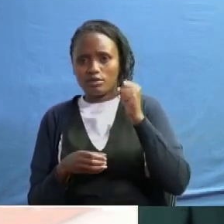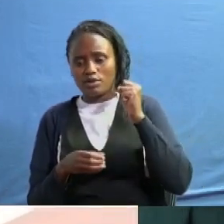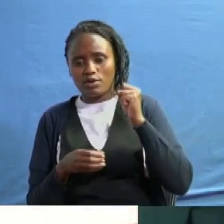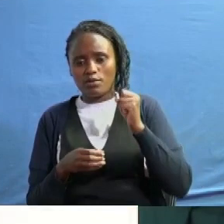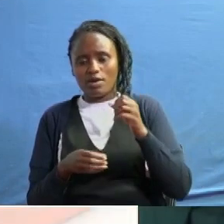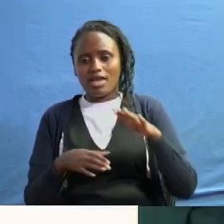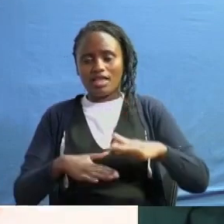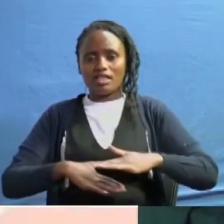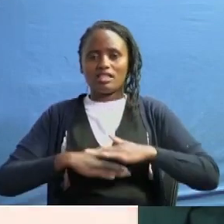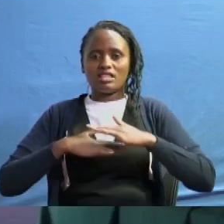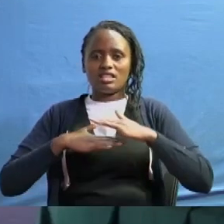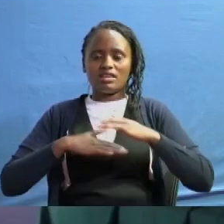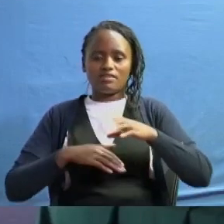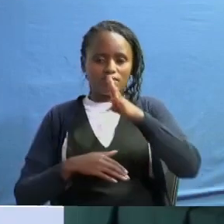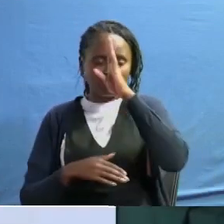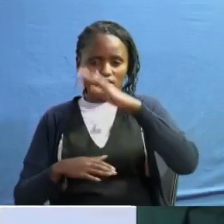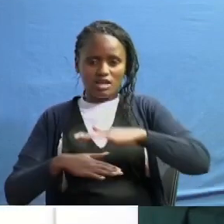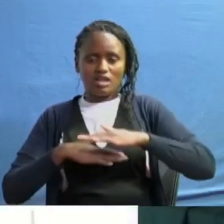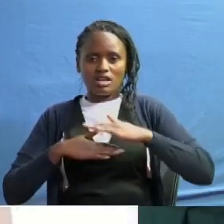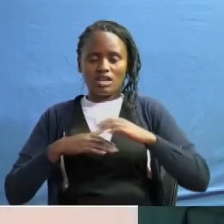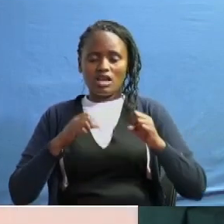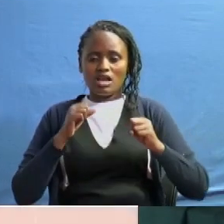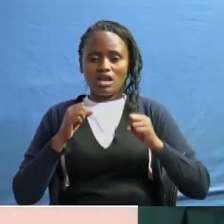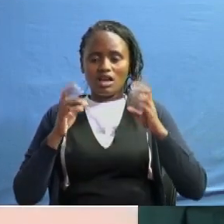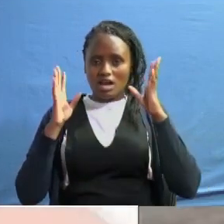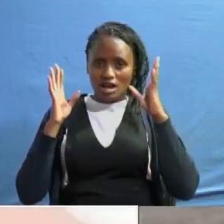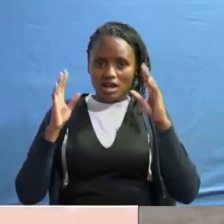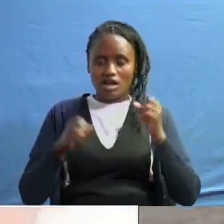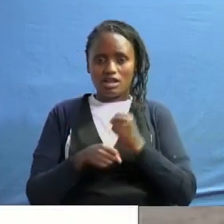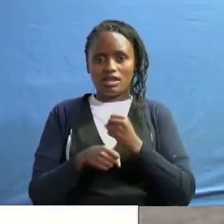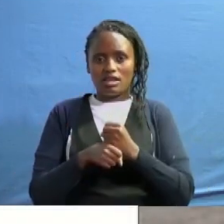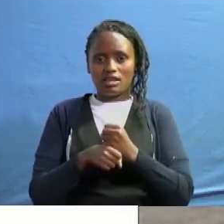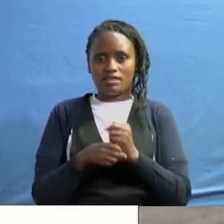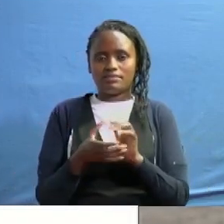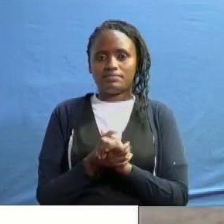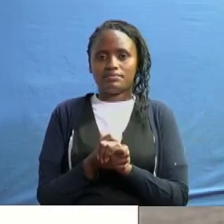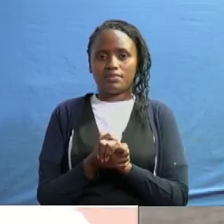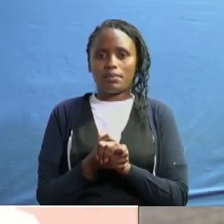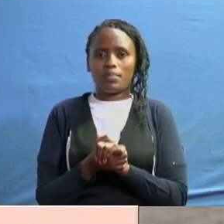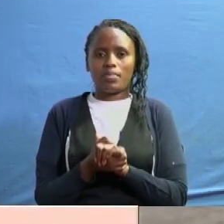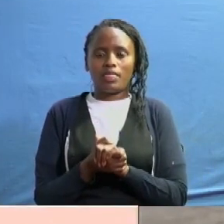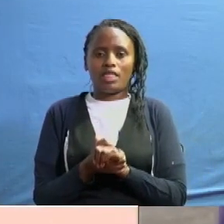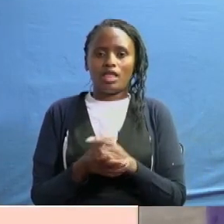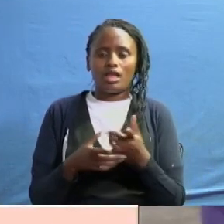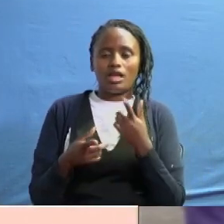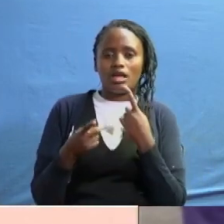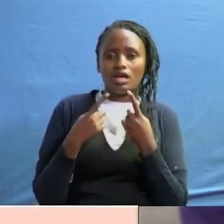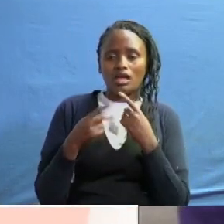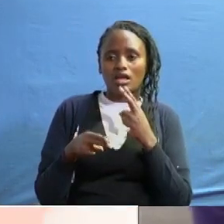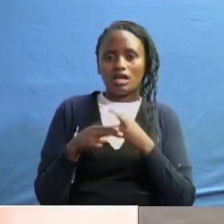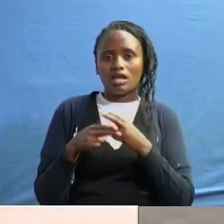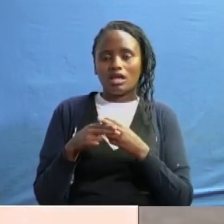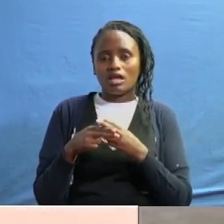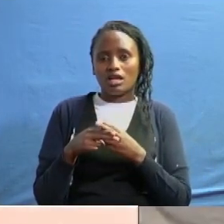kuimarisha usalama katika maeneo ambayo tamasha hizo zinafanyika. And my director is called Mrs.